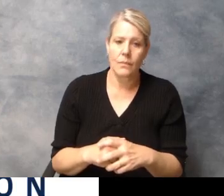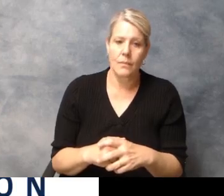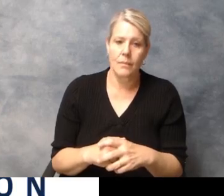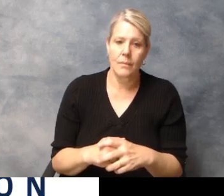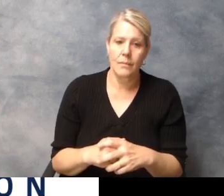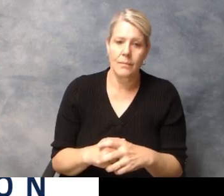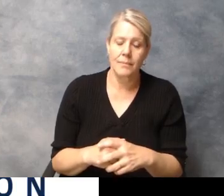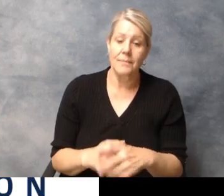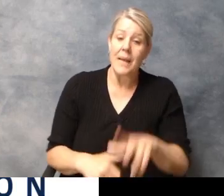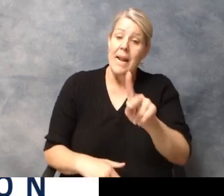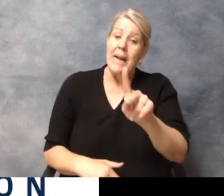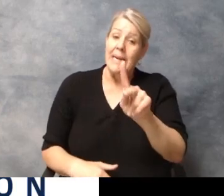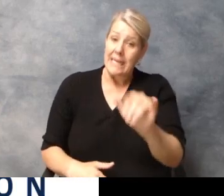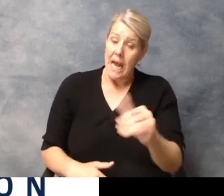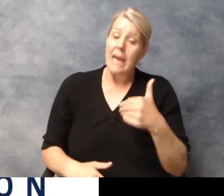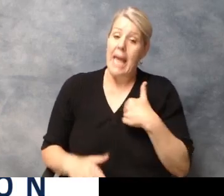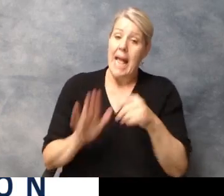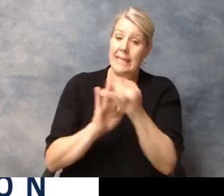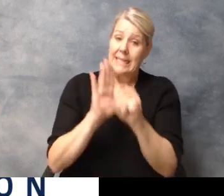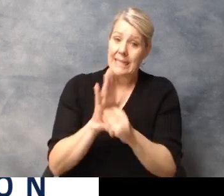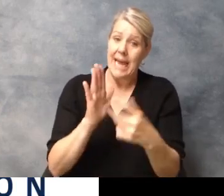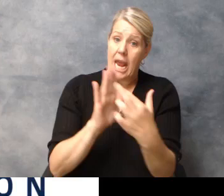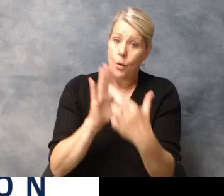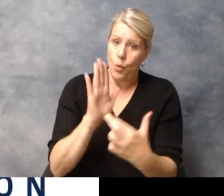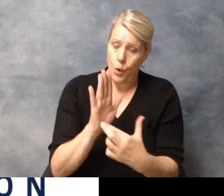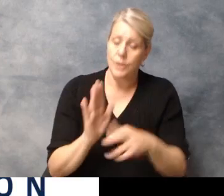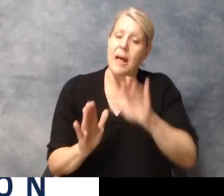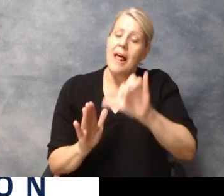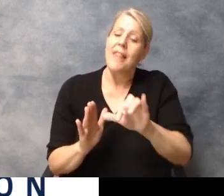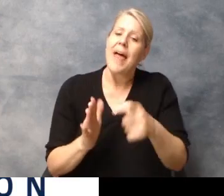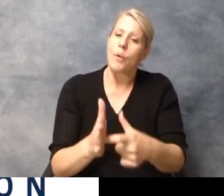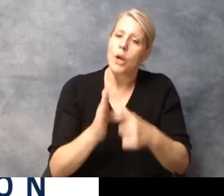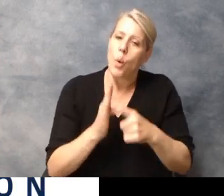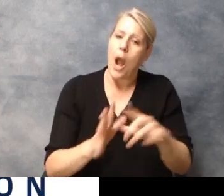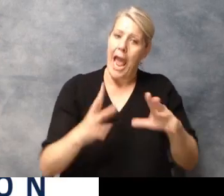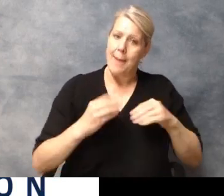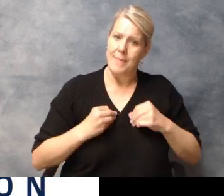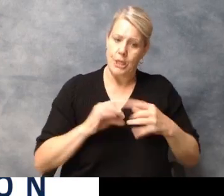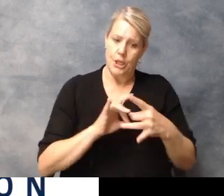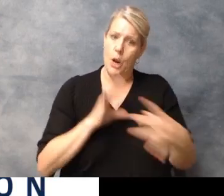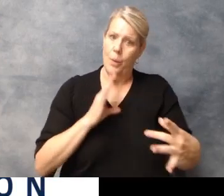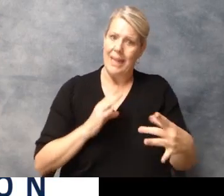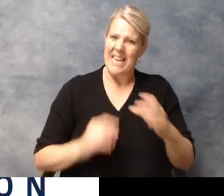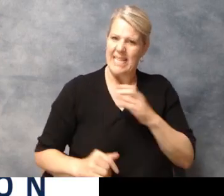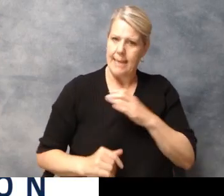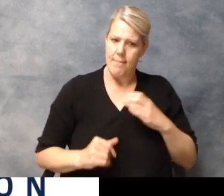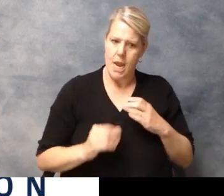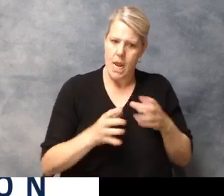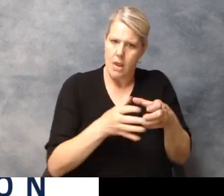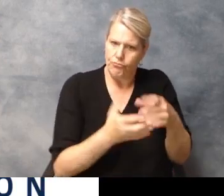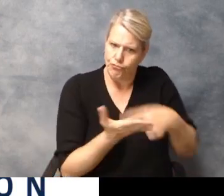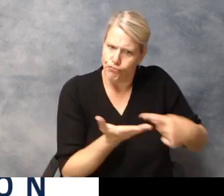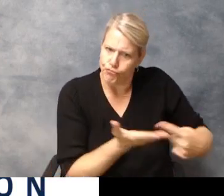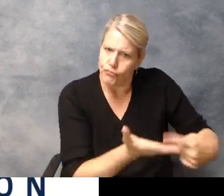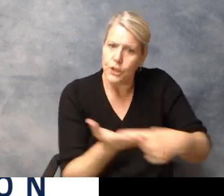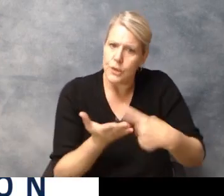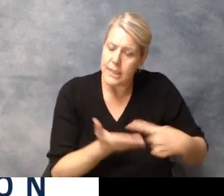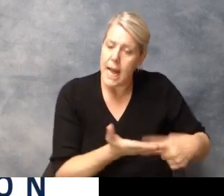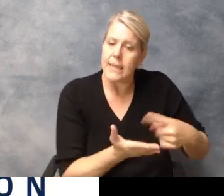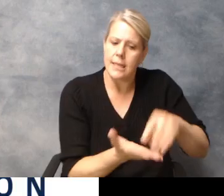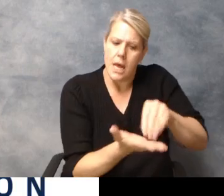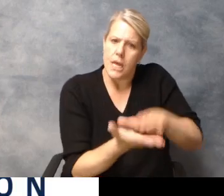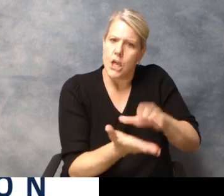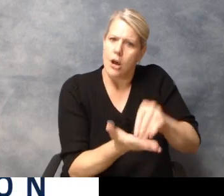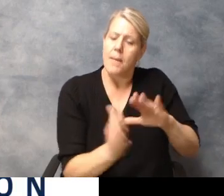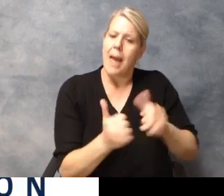Kentucky has state regulations that require admissions and release committees to discuss and document how students will participate in state